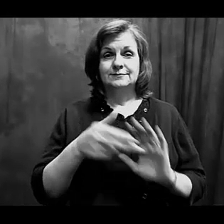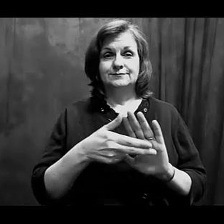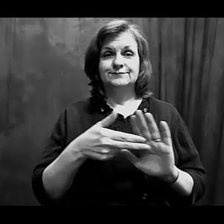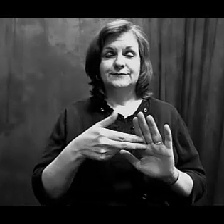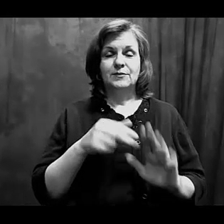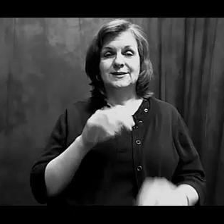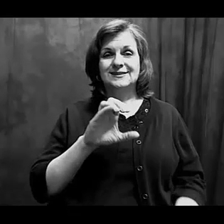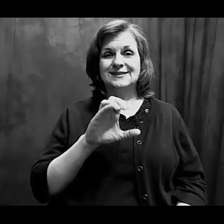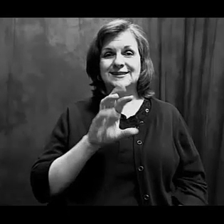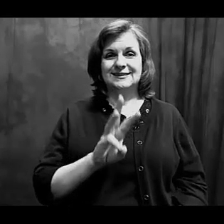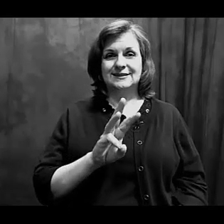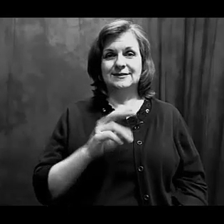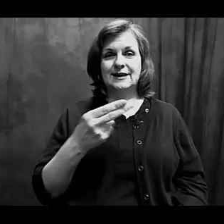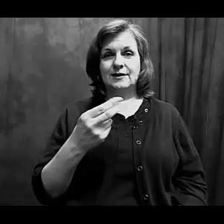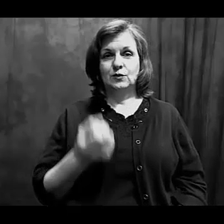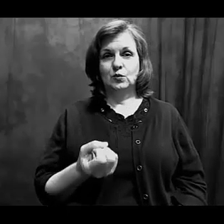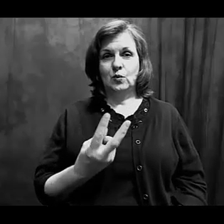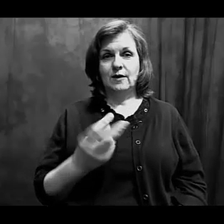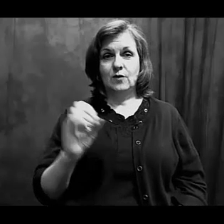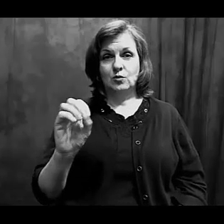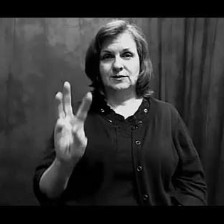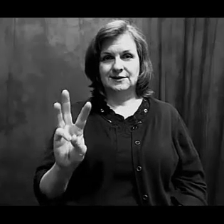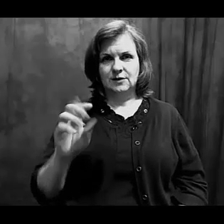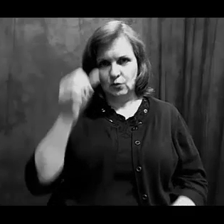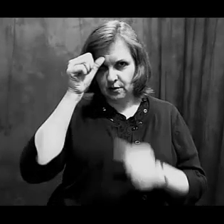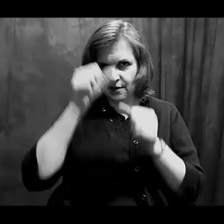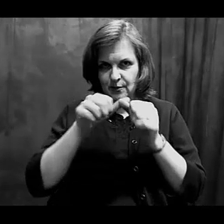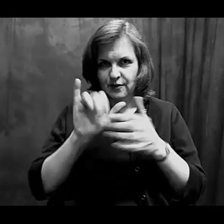glucose, which is